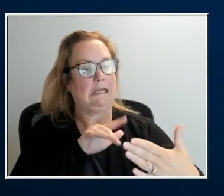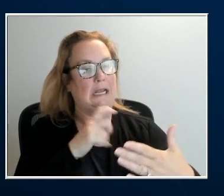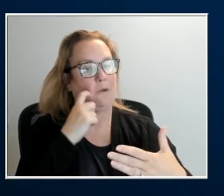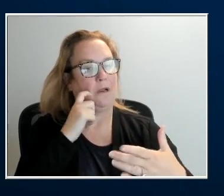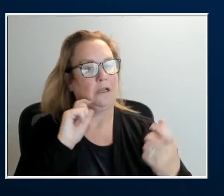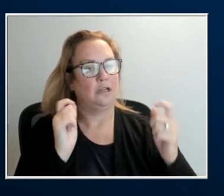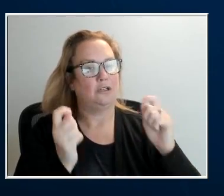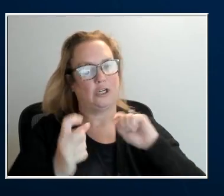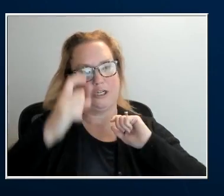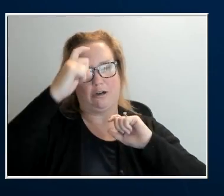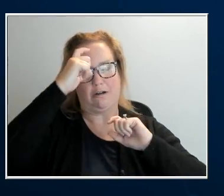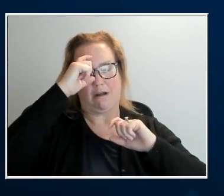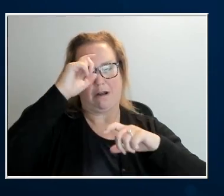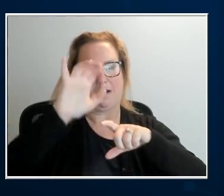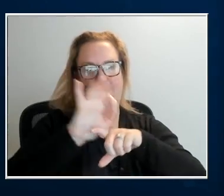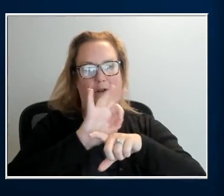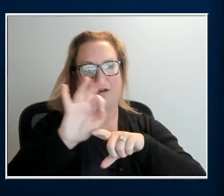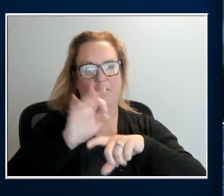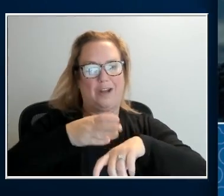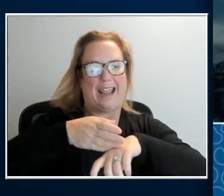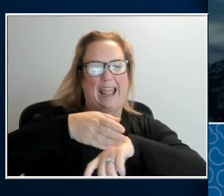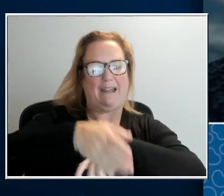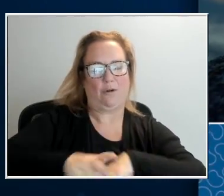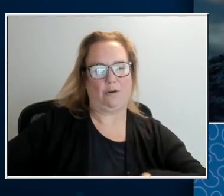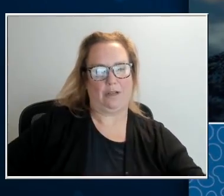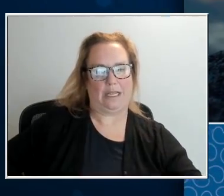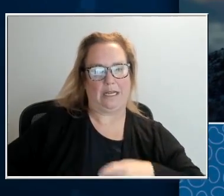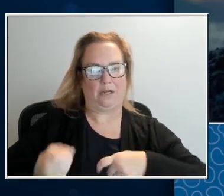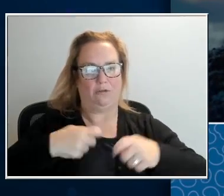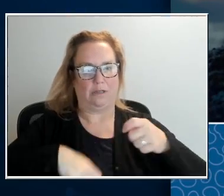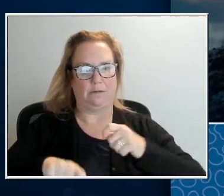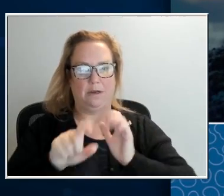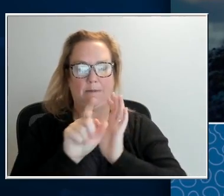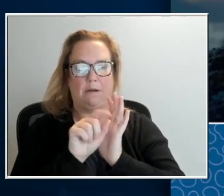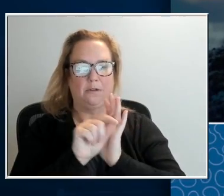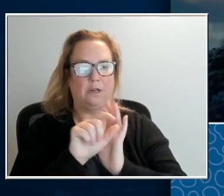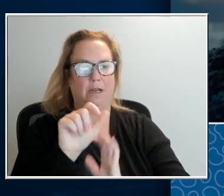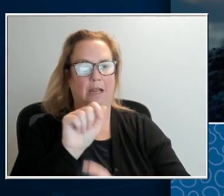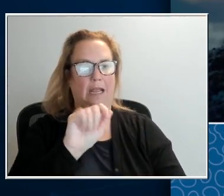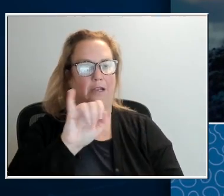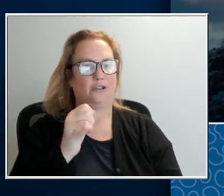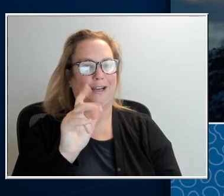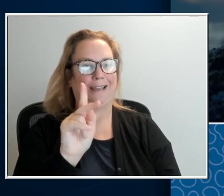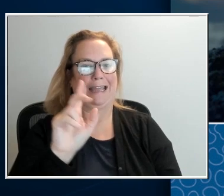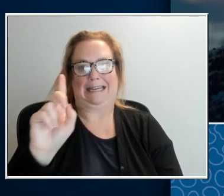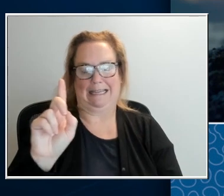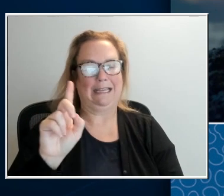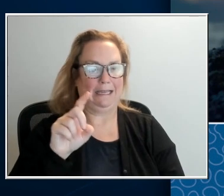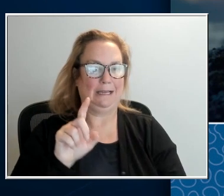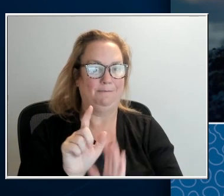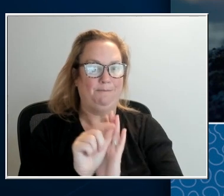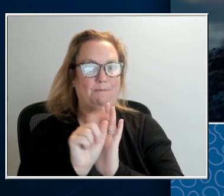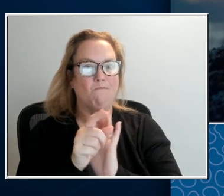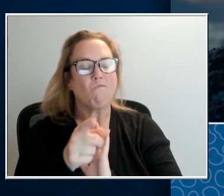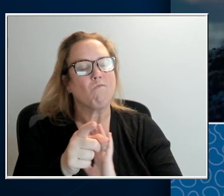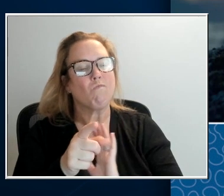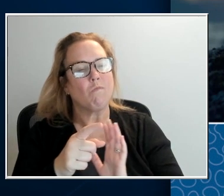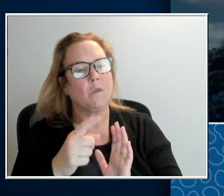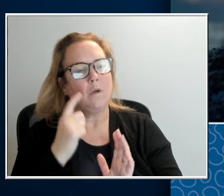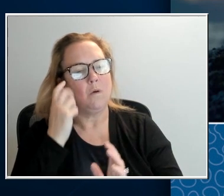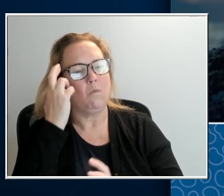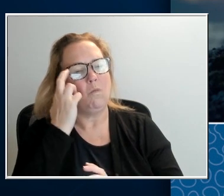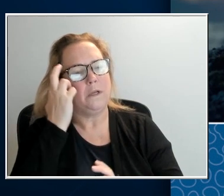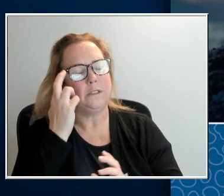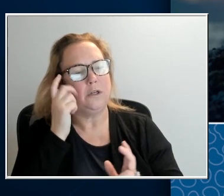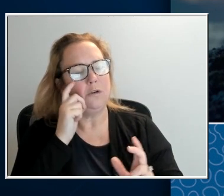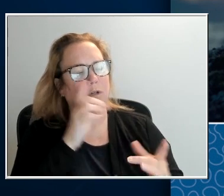cognitive function after kidney transplant. It was published in the American Journal of Kidney Diseases. What prompted you to explore this connection between the kidney